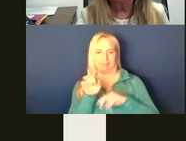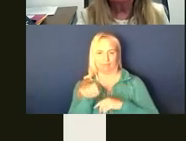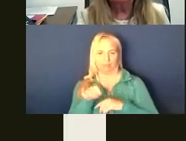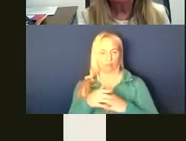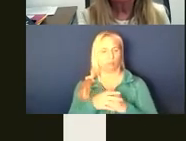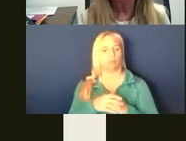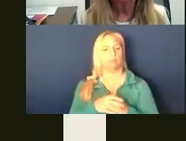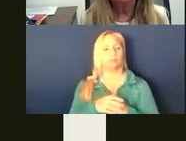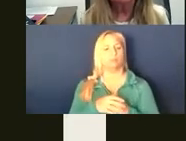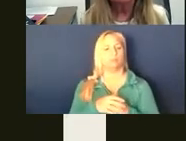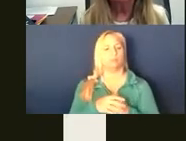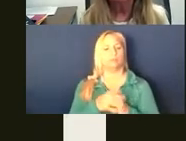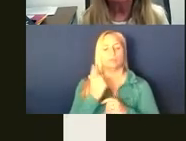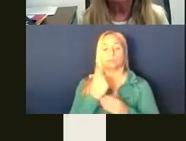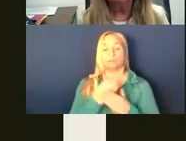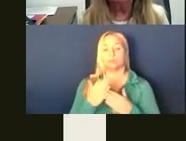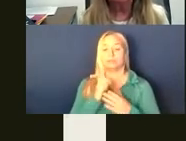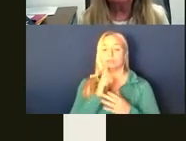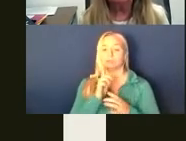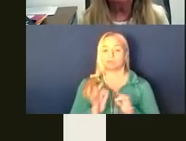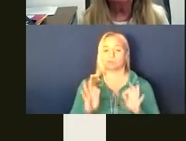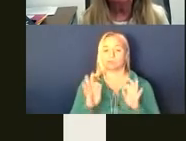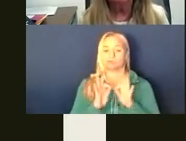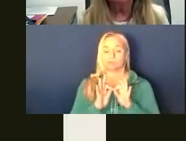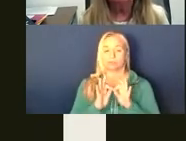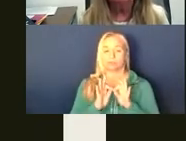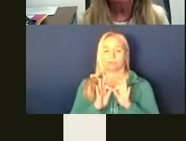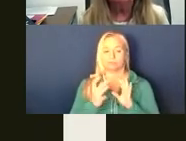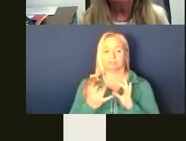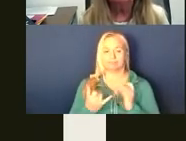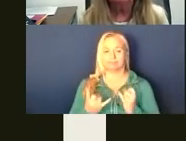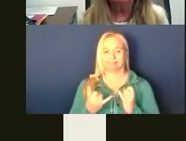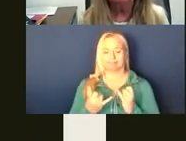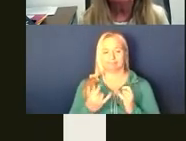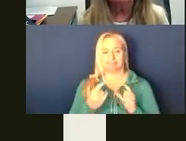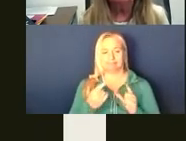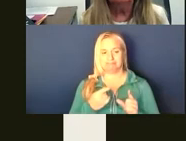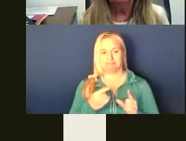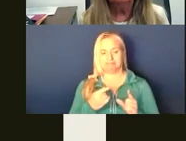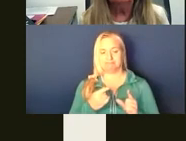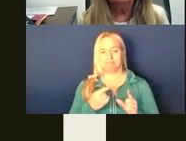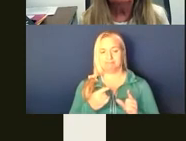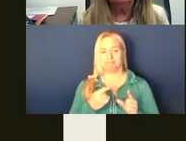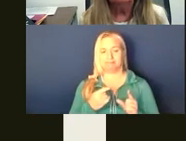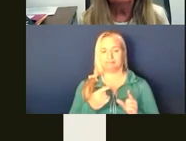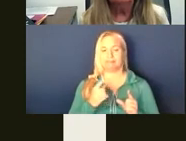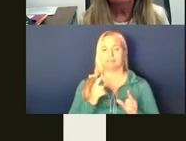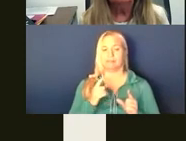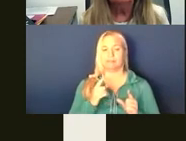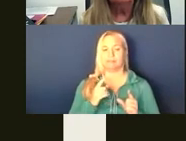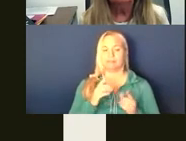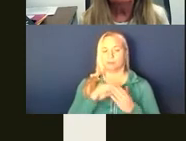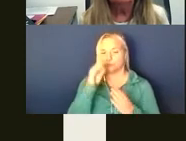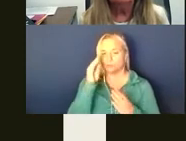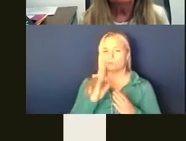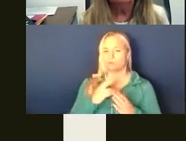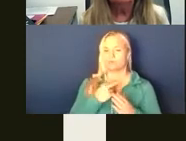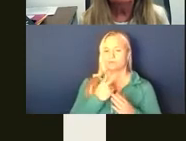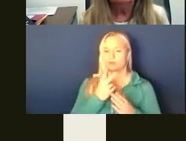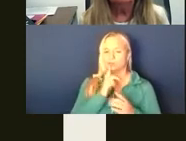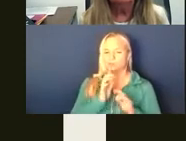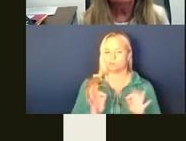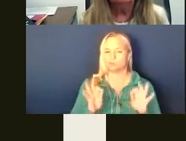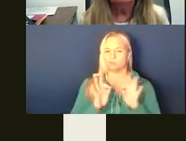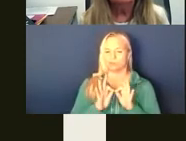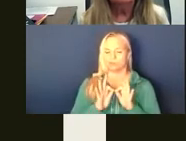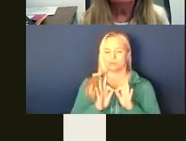So one of the things that I will highlight in this intervention is the importance of student voice and